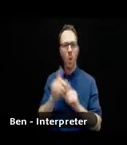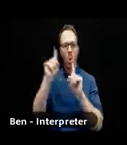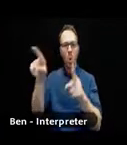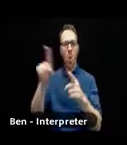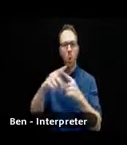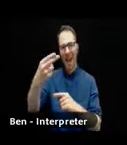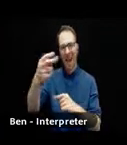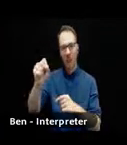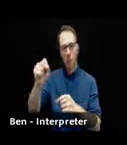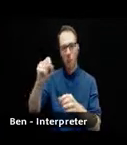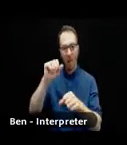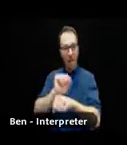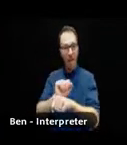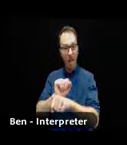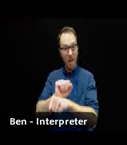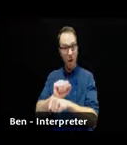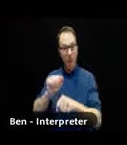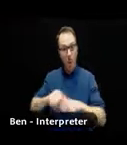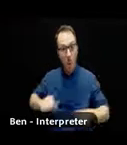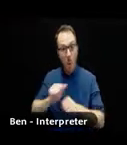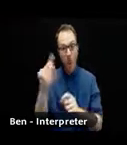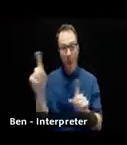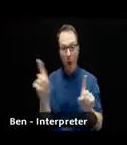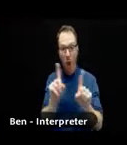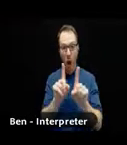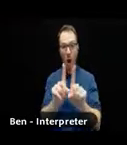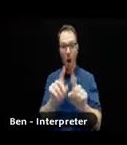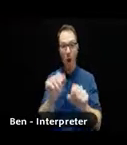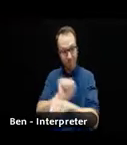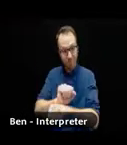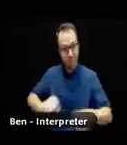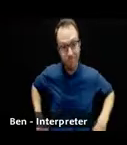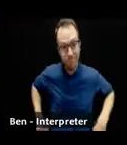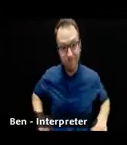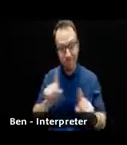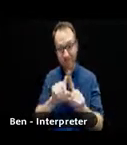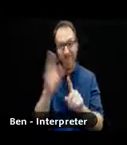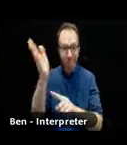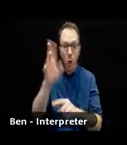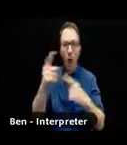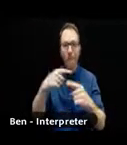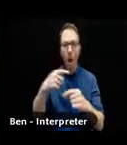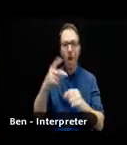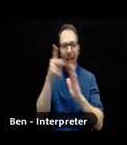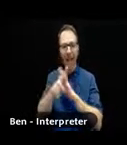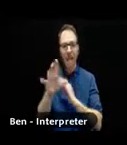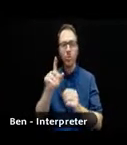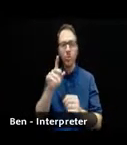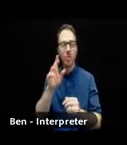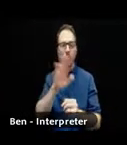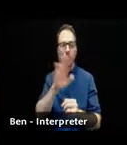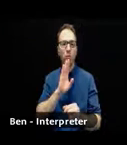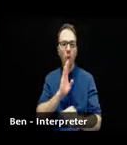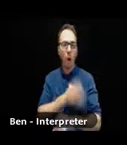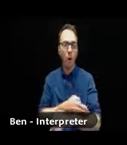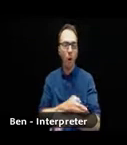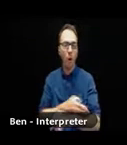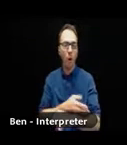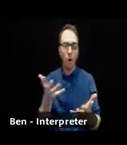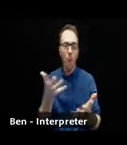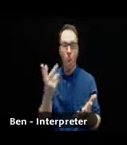shackles with the Gromers to talk about taking their daughter's life. And what would it look like